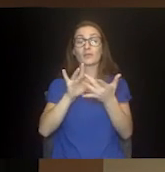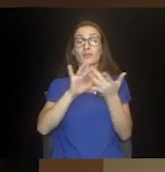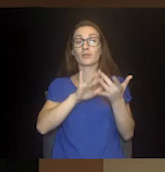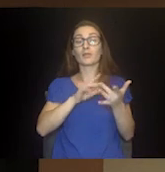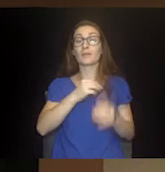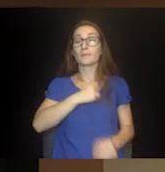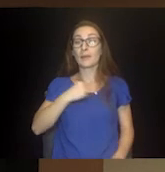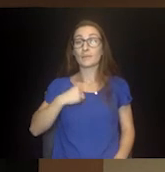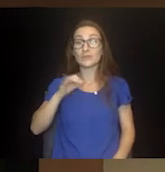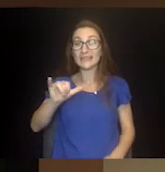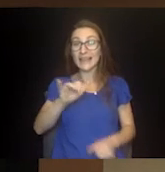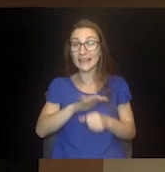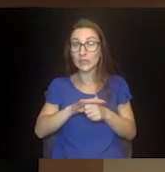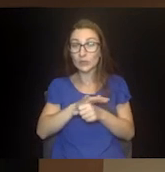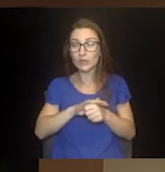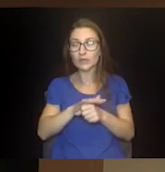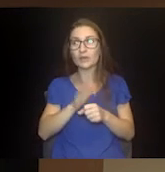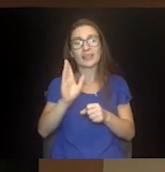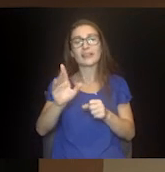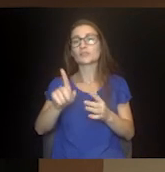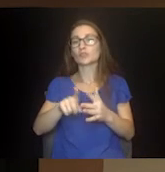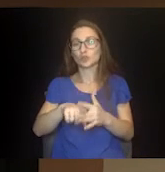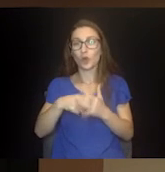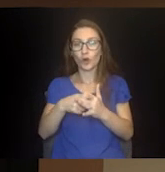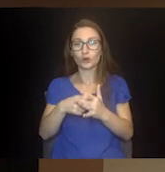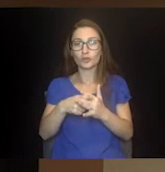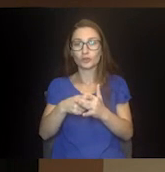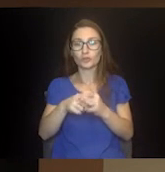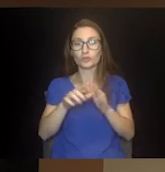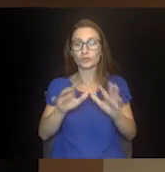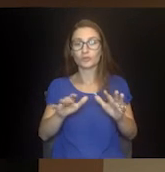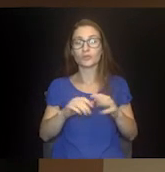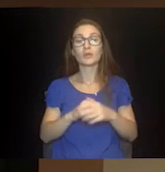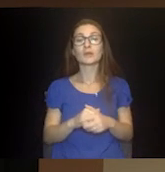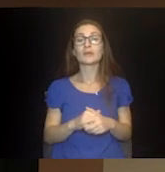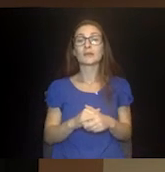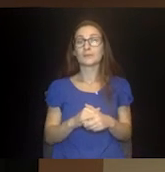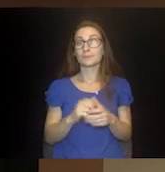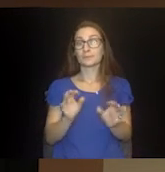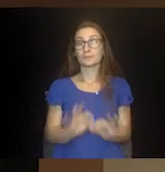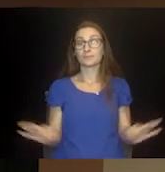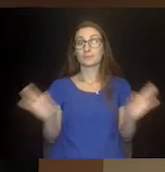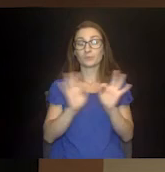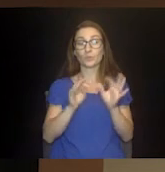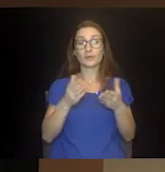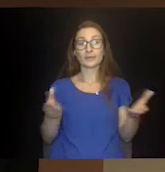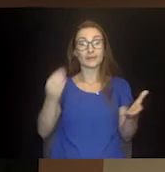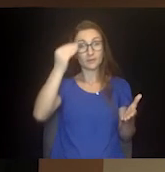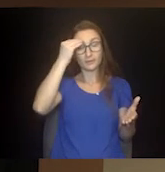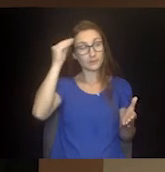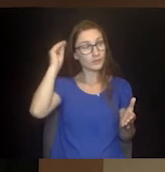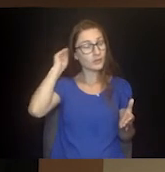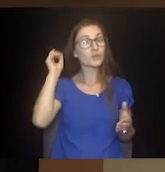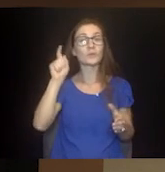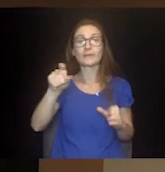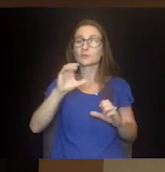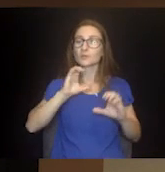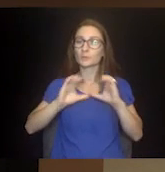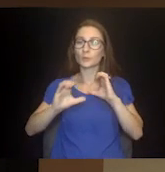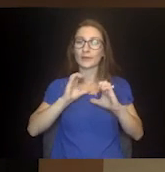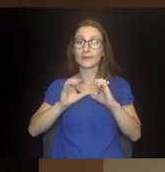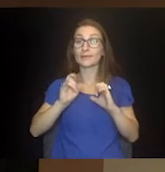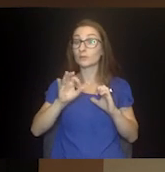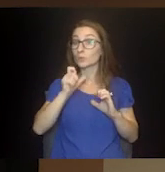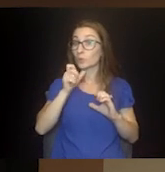find members in those areas, it's a start. So the only important thing is for all of us is just that we had